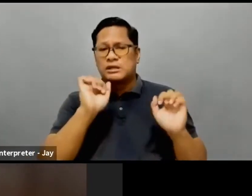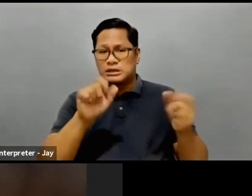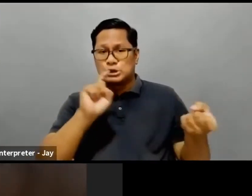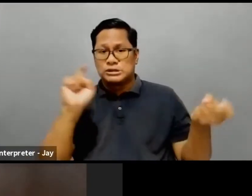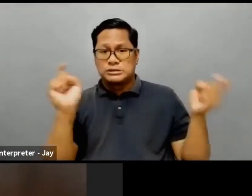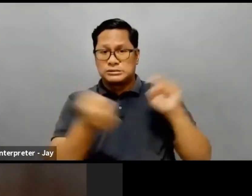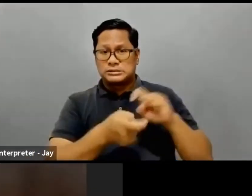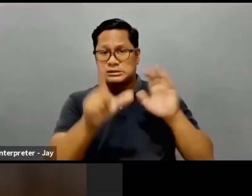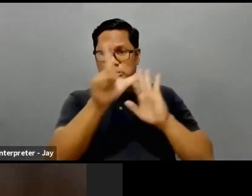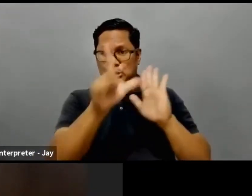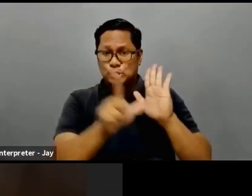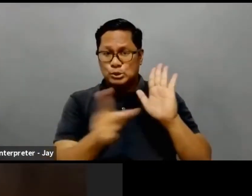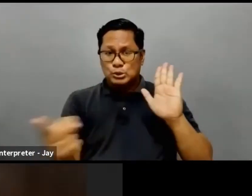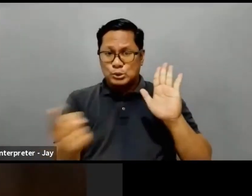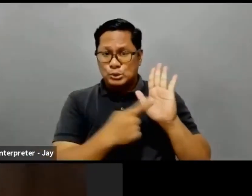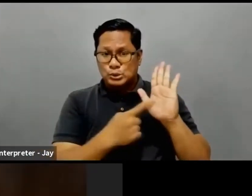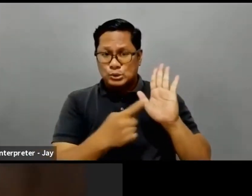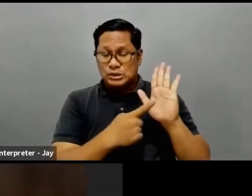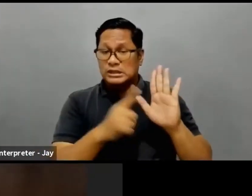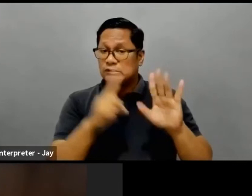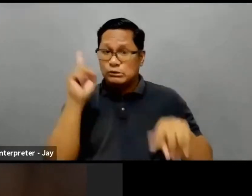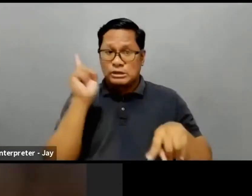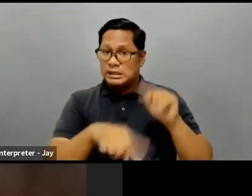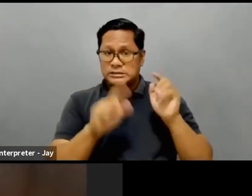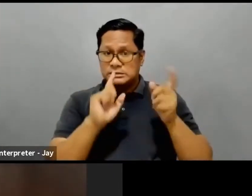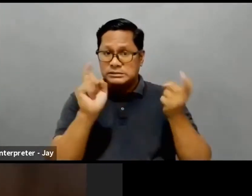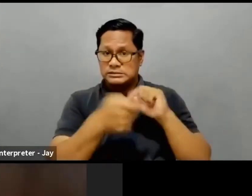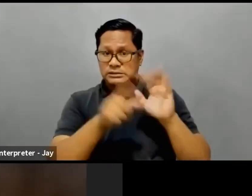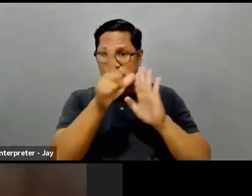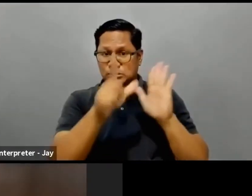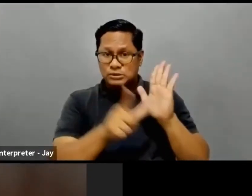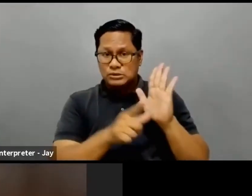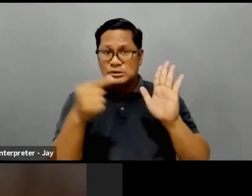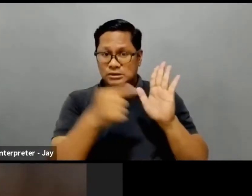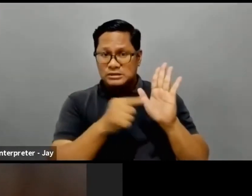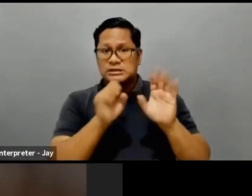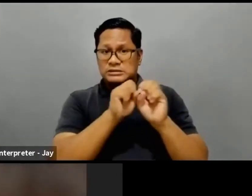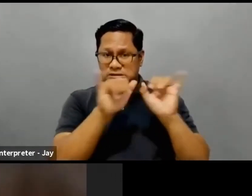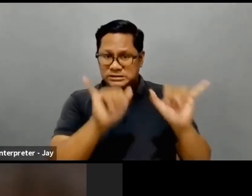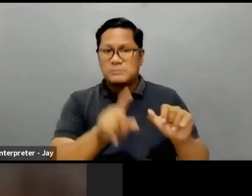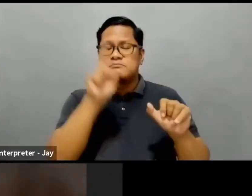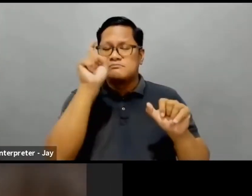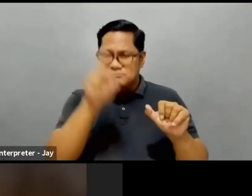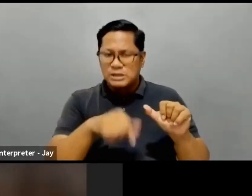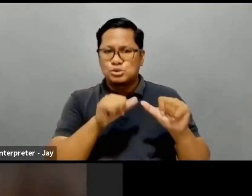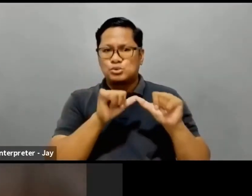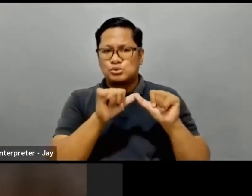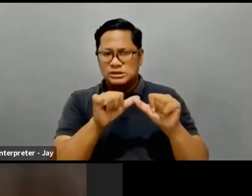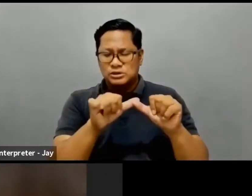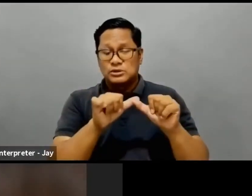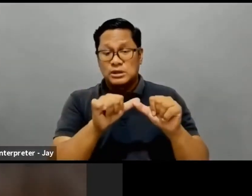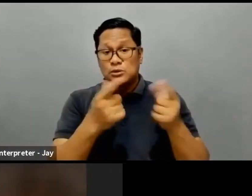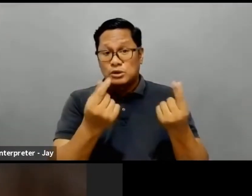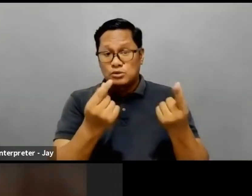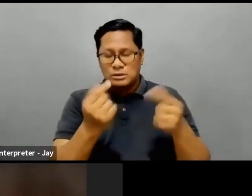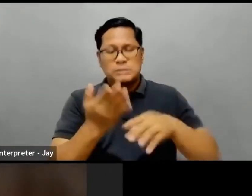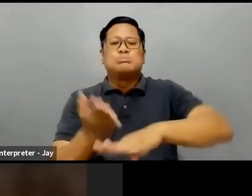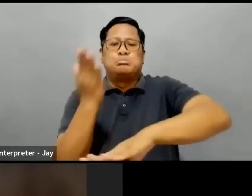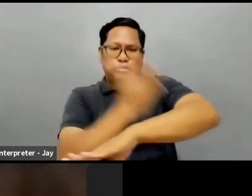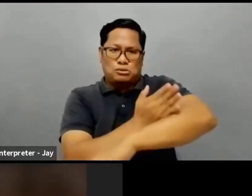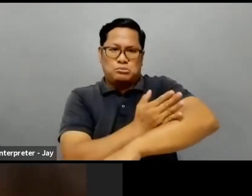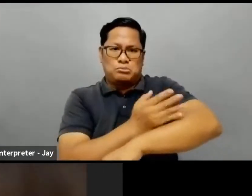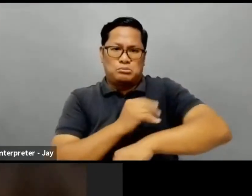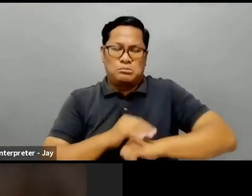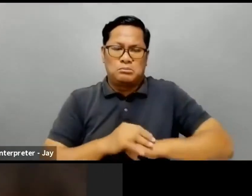Yun ang reality because if you can't change the laws, this is the system we have to live with and we have to improve it.